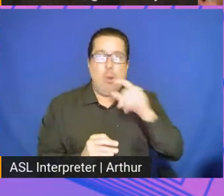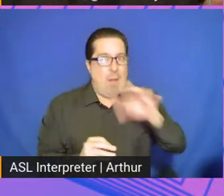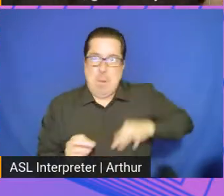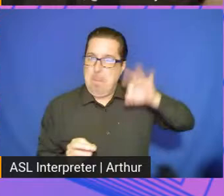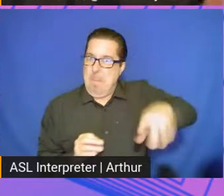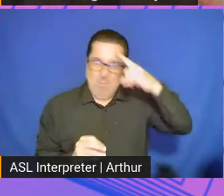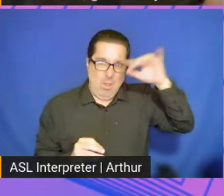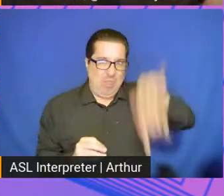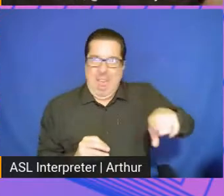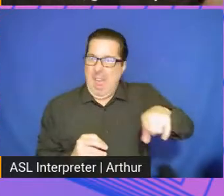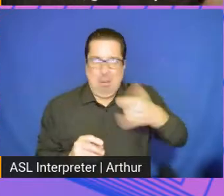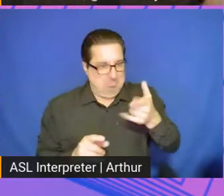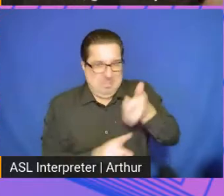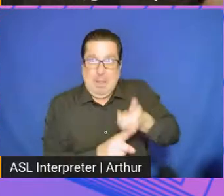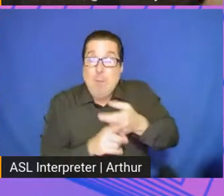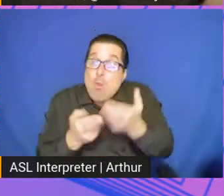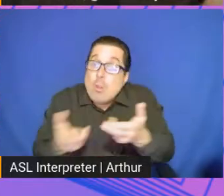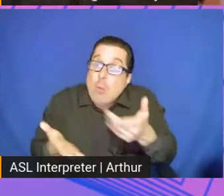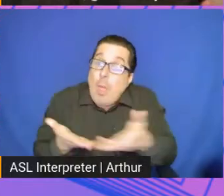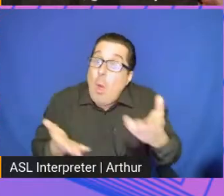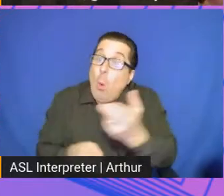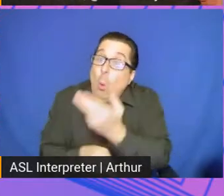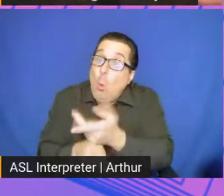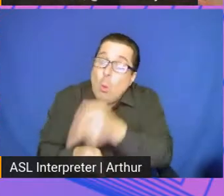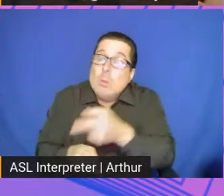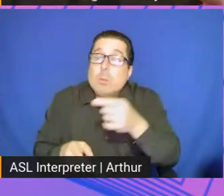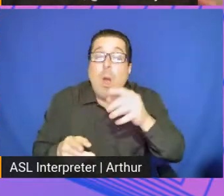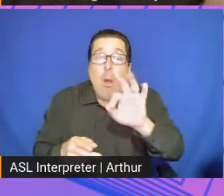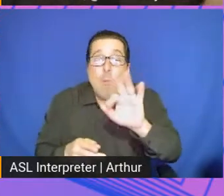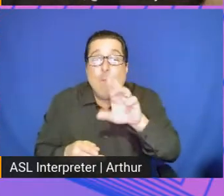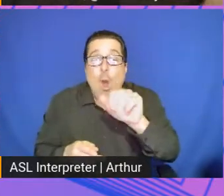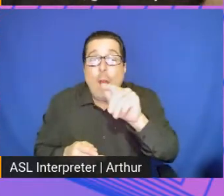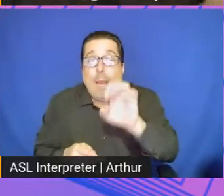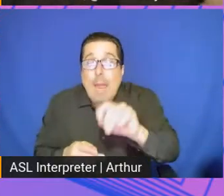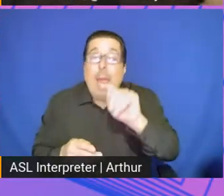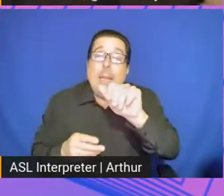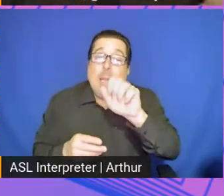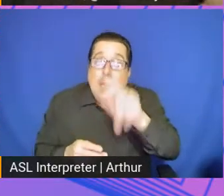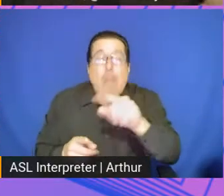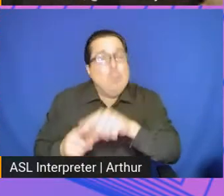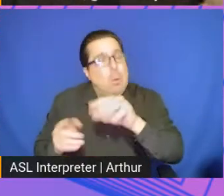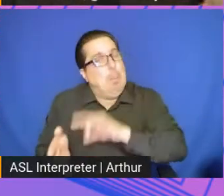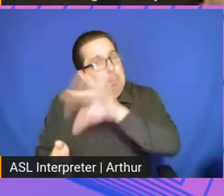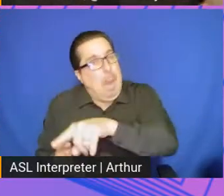if you're using EC2 instances, Fargate tasks, and so on, those you pay for.